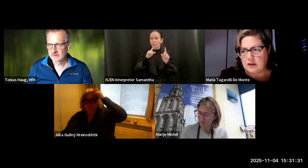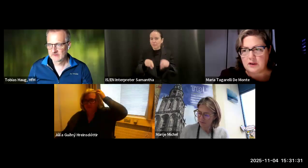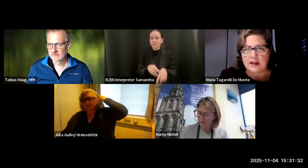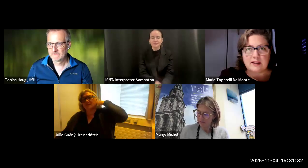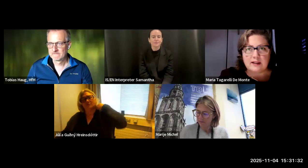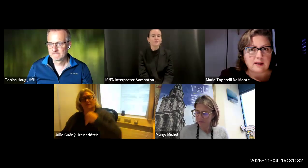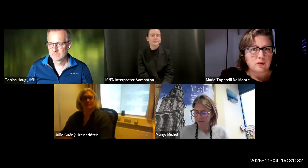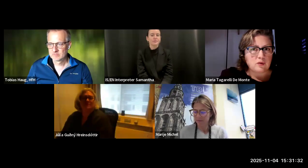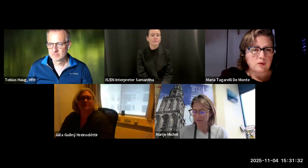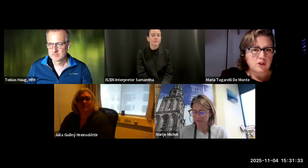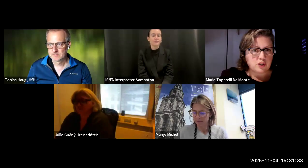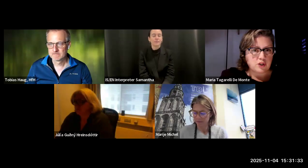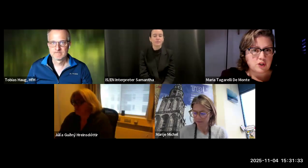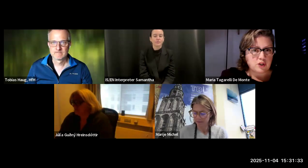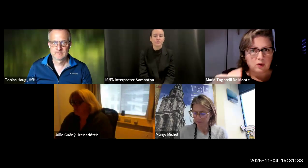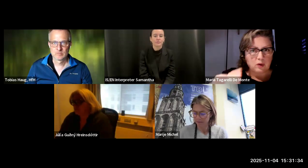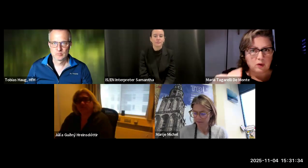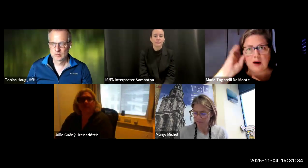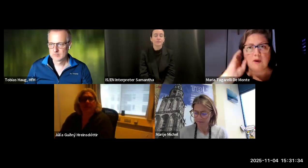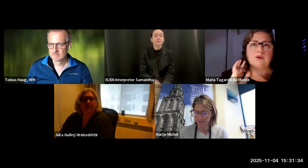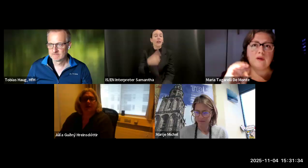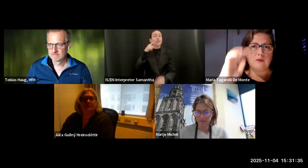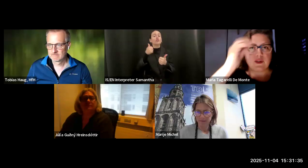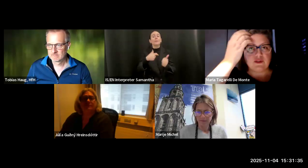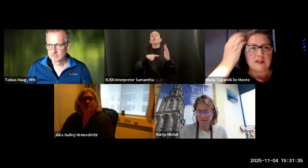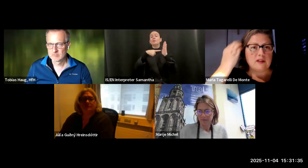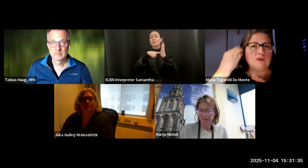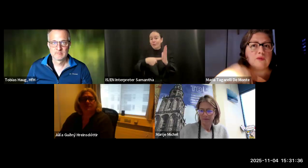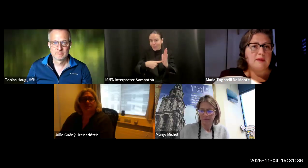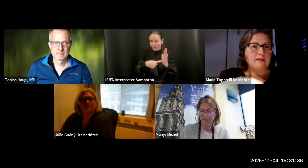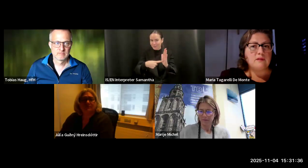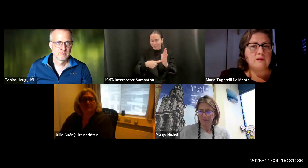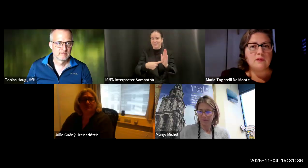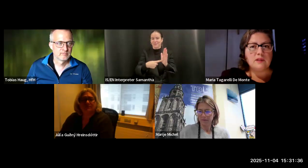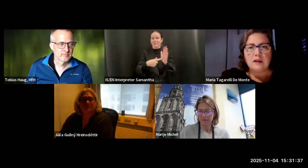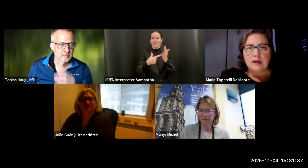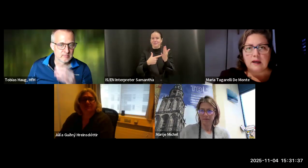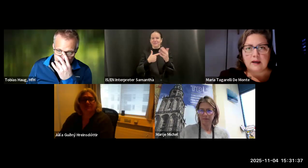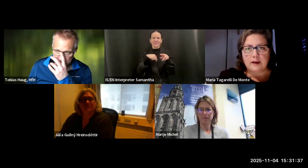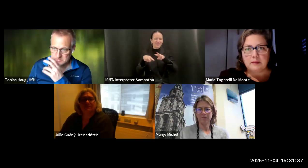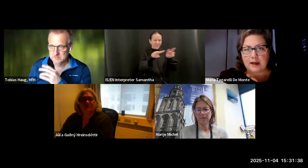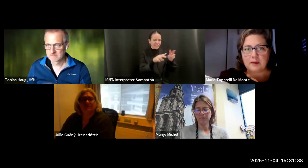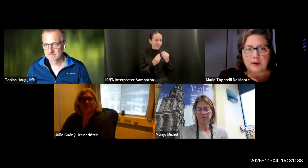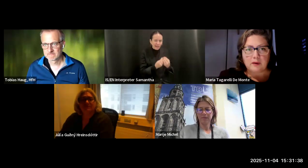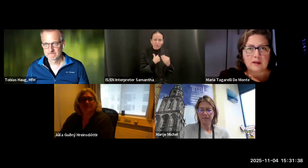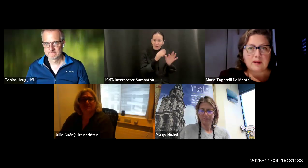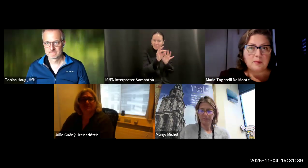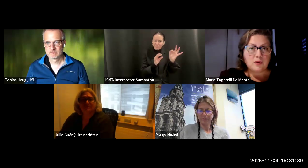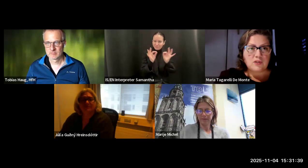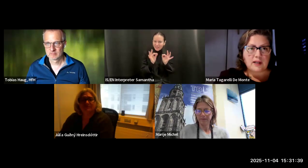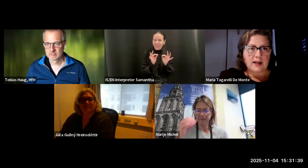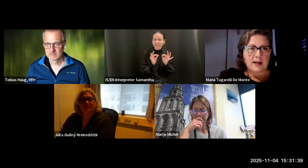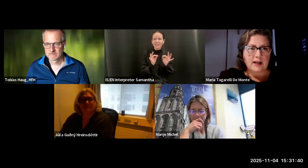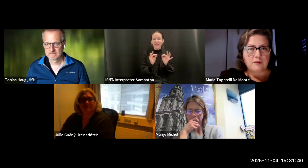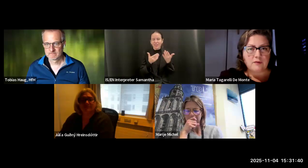was a good idea to show how I work with the videos with my students by comparing